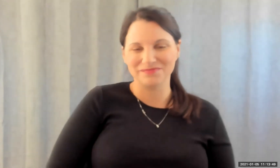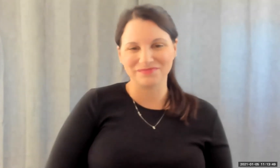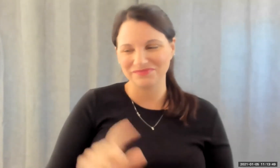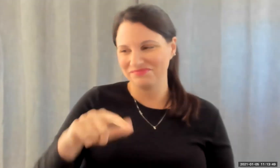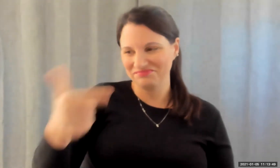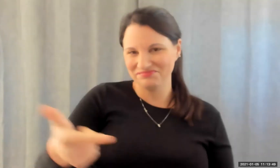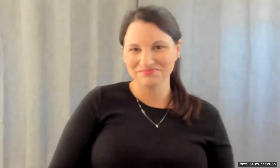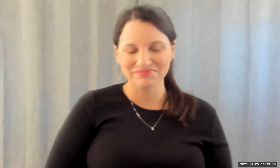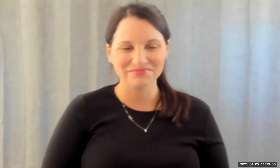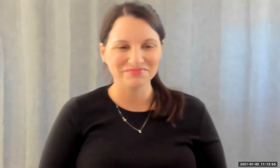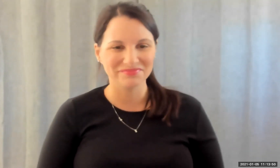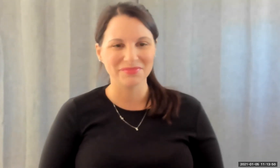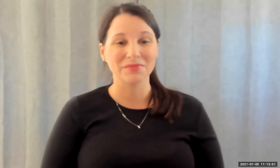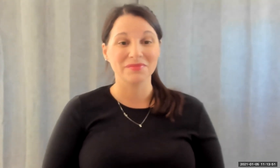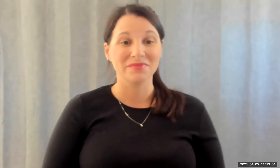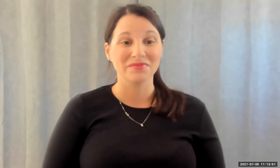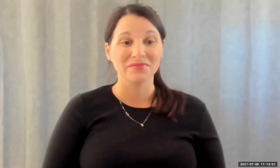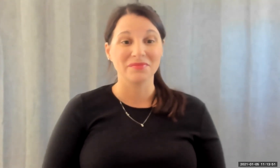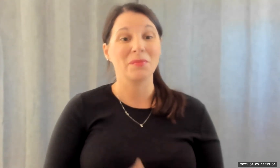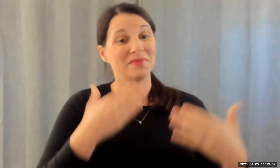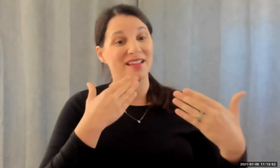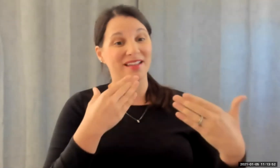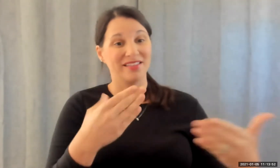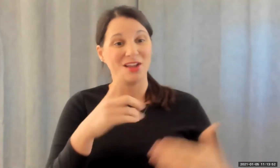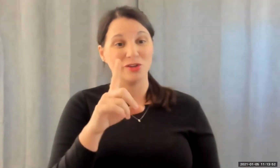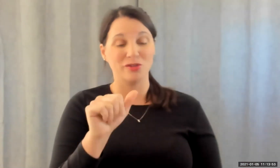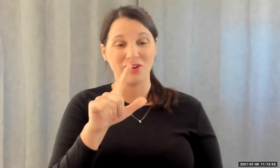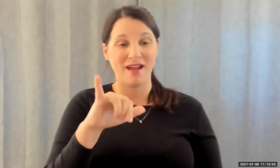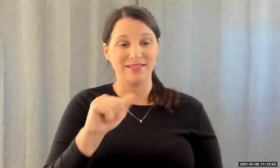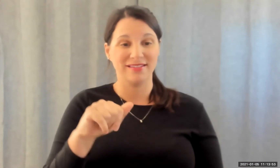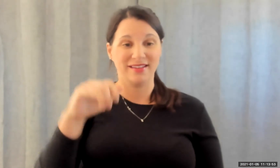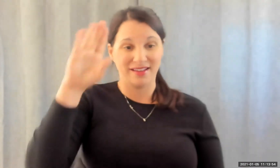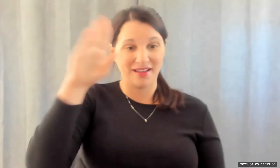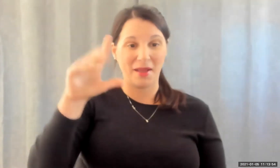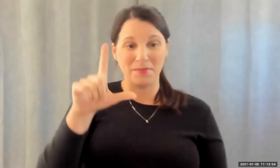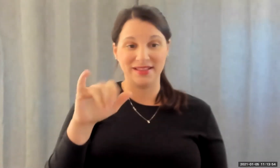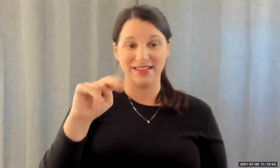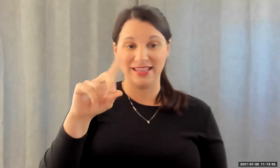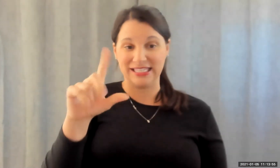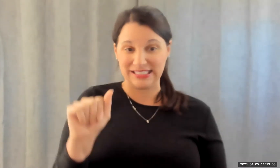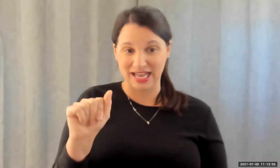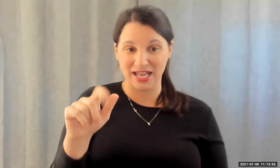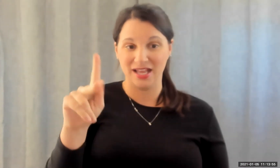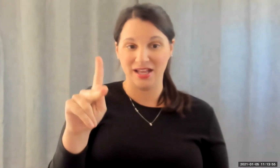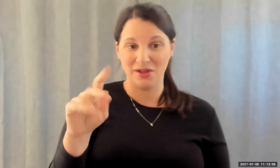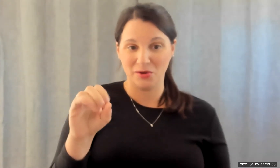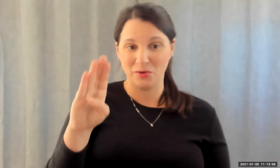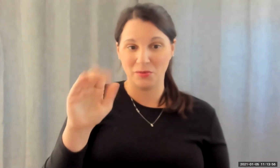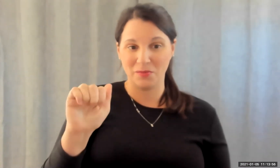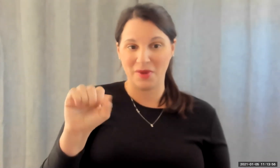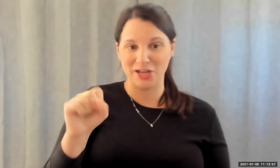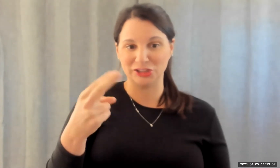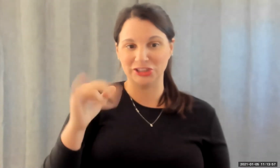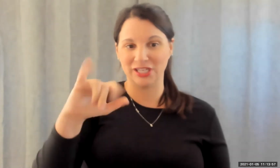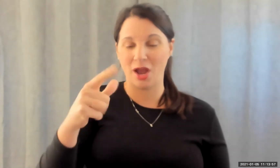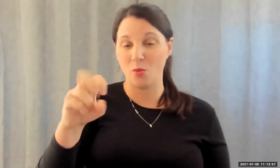Awesome. Thank you, Dahlia. Hi, everybody. My name is Linda Kawashigawa, and I am one of the librarians here at Fresno City College. I'm going to